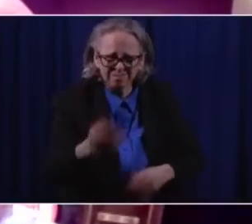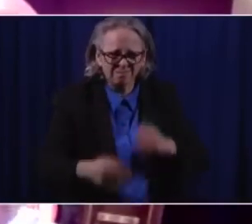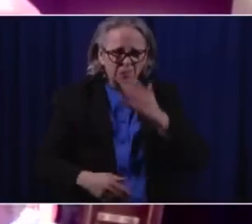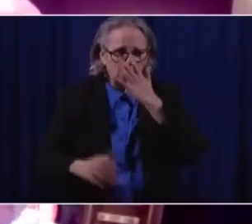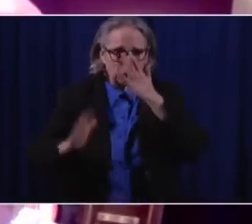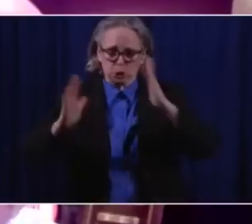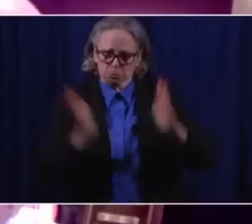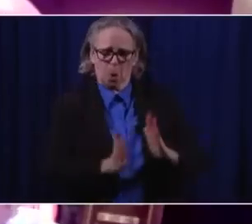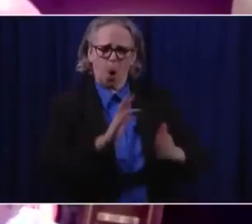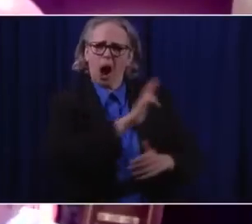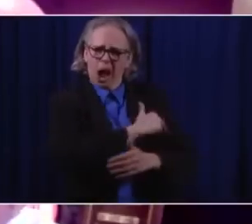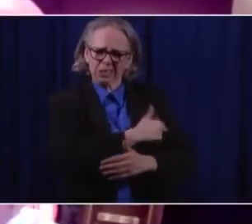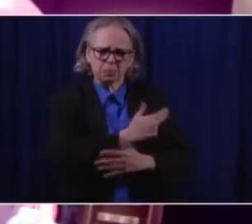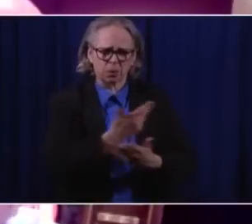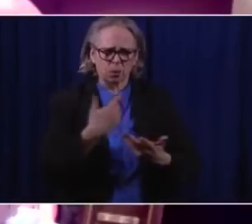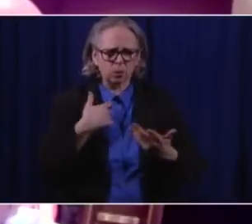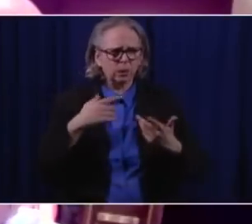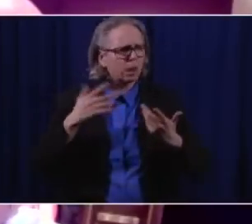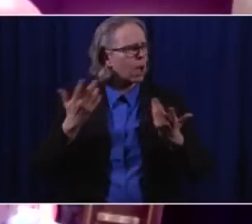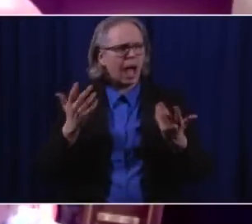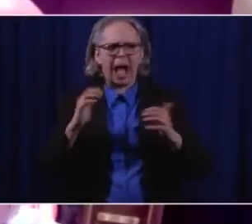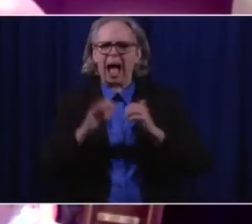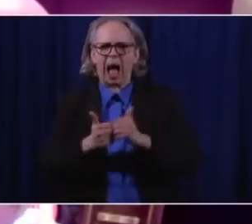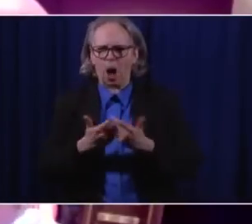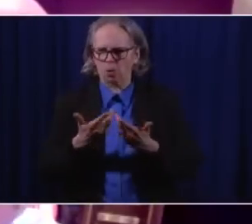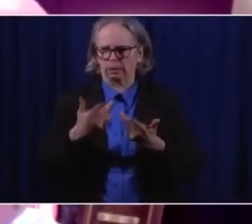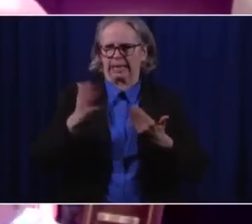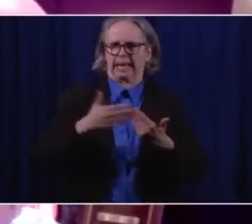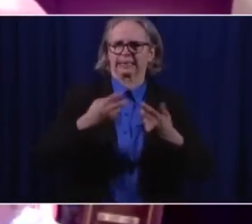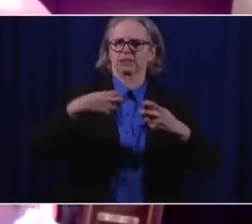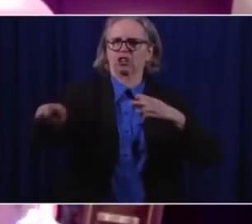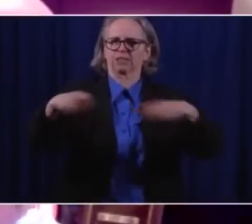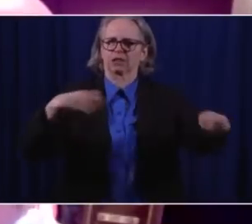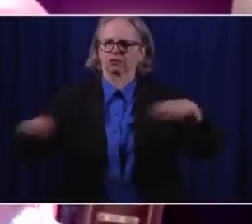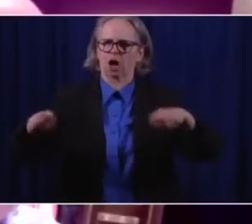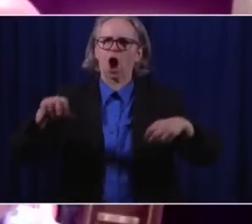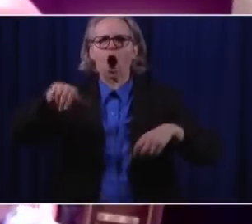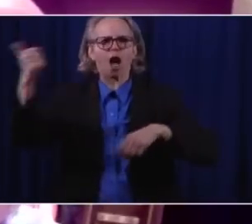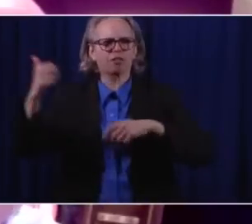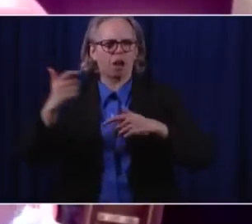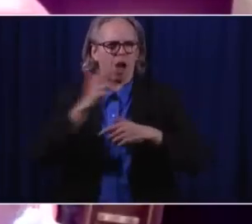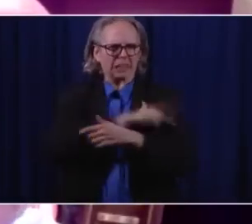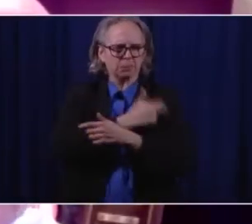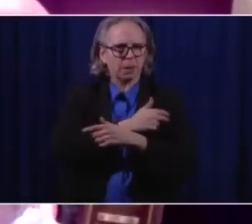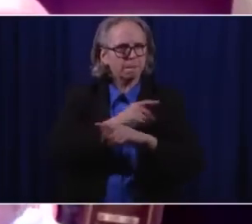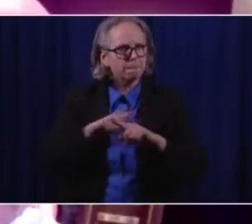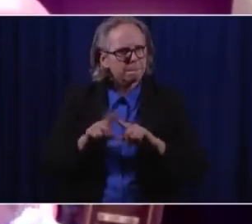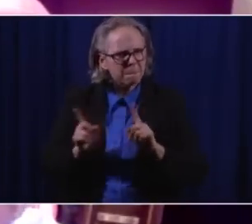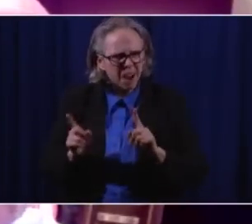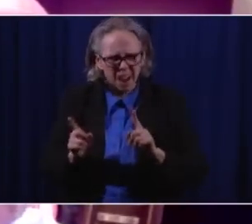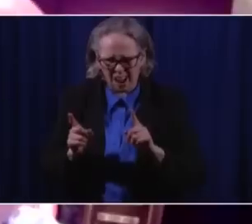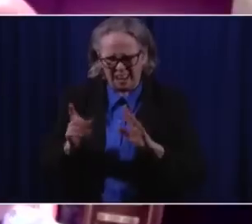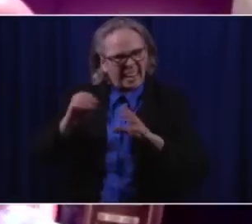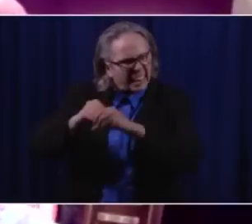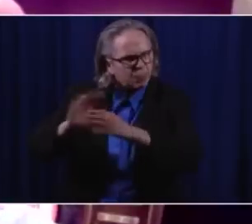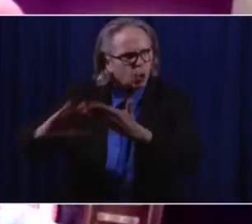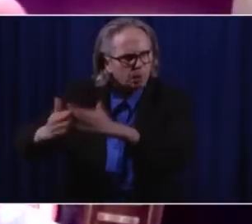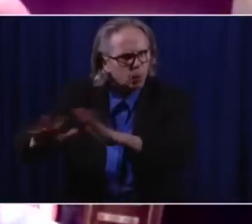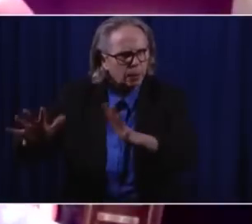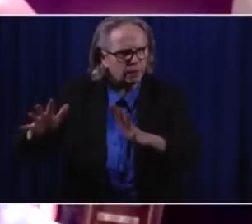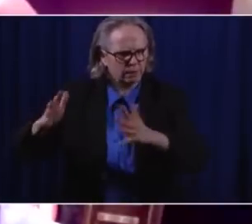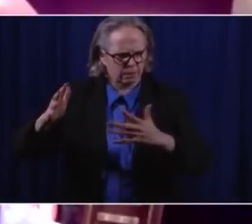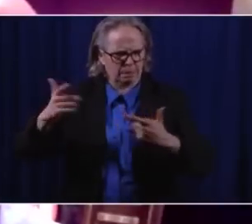colleague hospitals in the area, and then on to the academic medical centers and the tertiary facilities. When